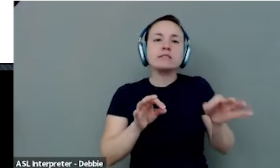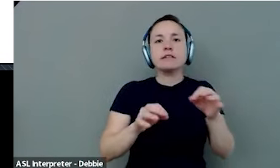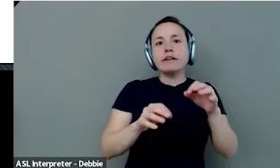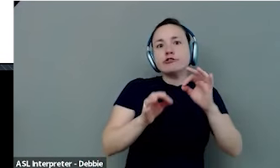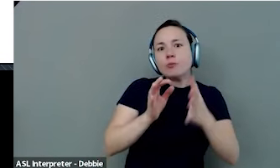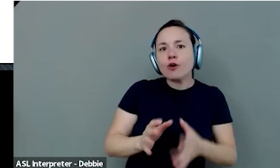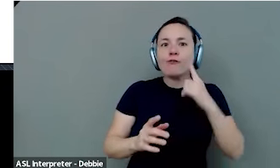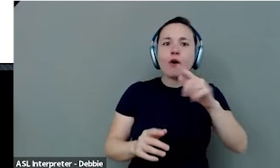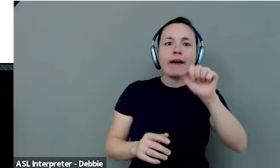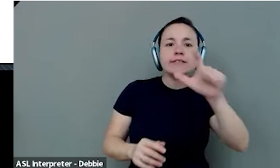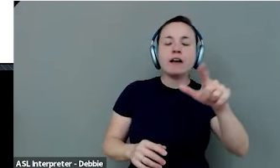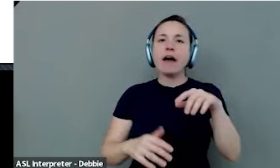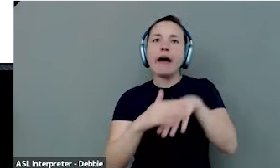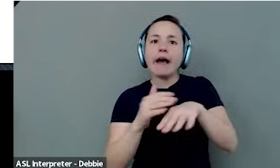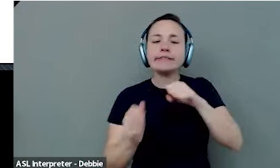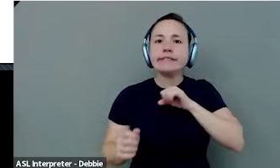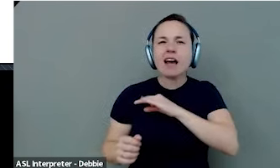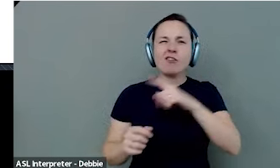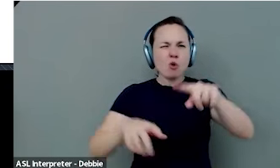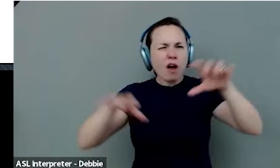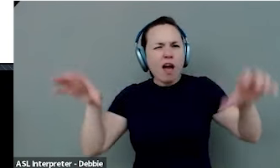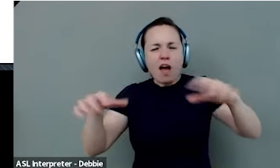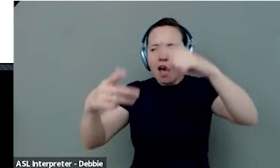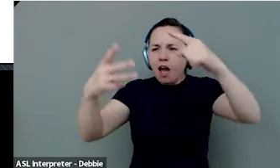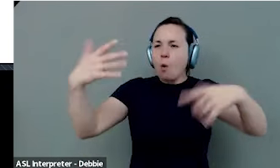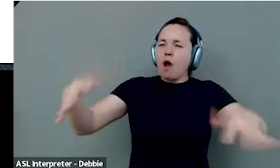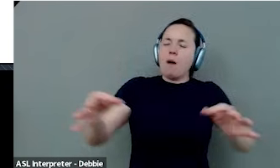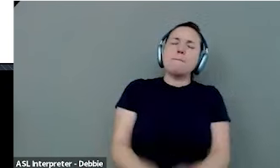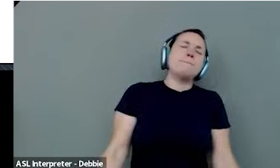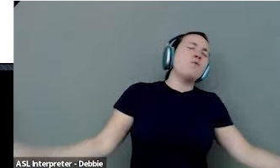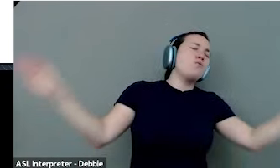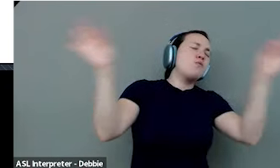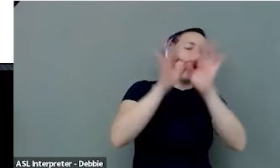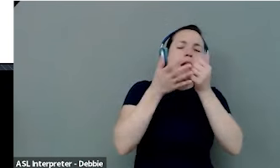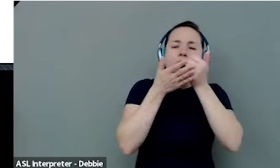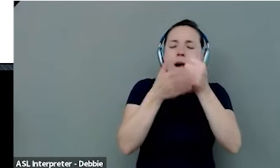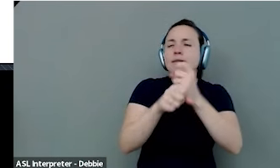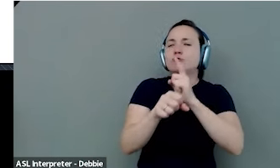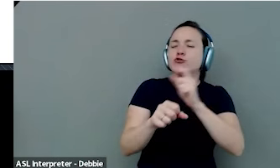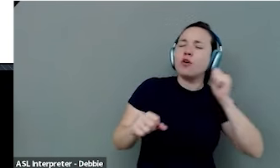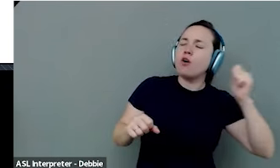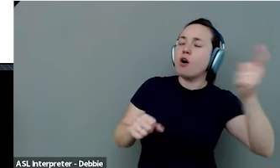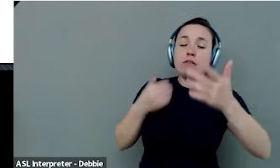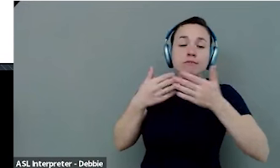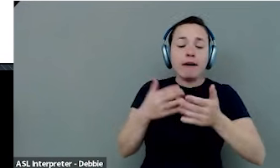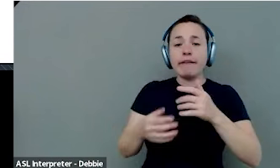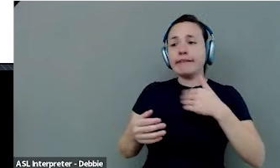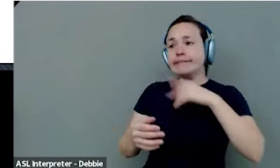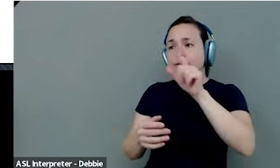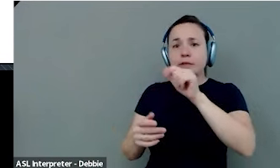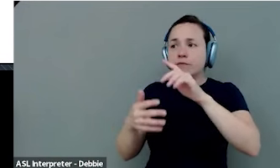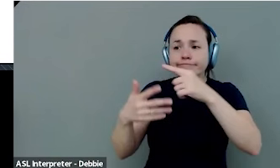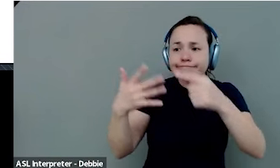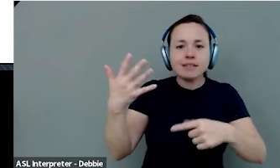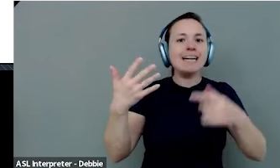access staff, which the work that you do is so incredibly important to ensuring that everyone, regardless of disability, is able